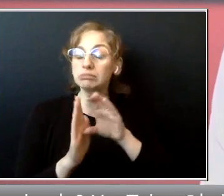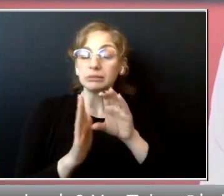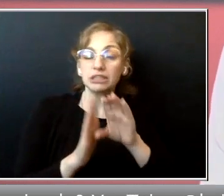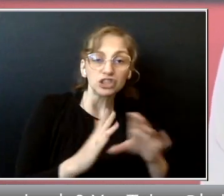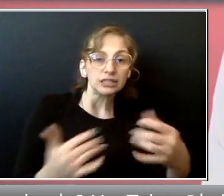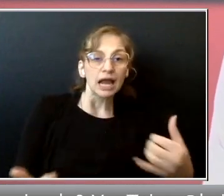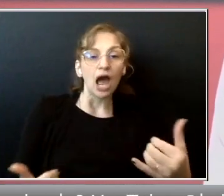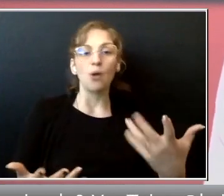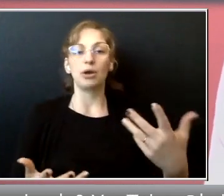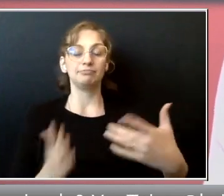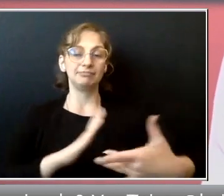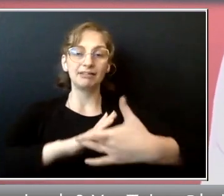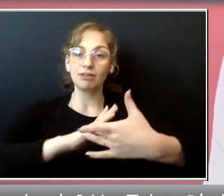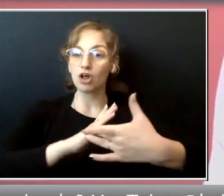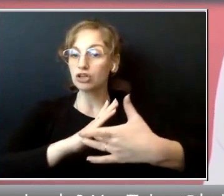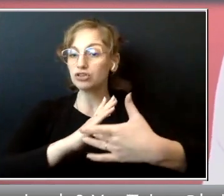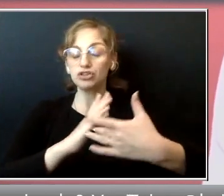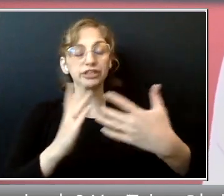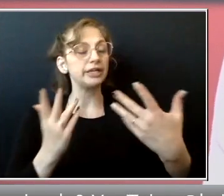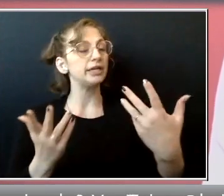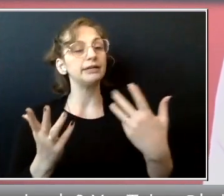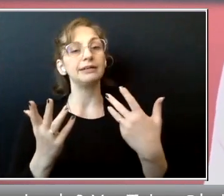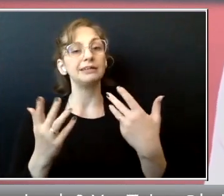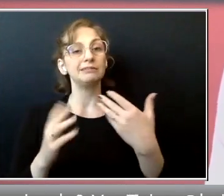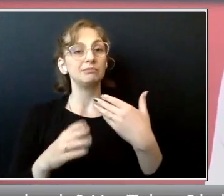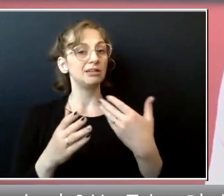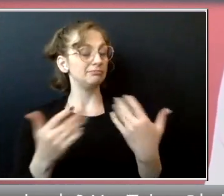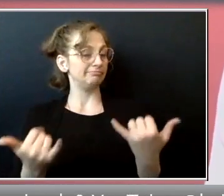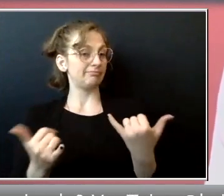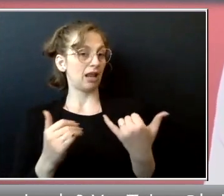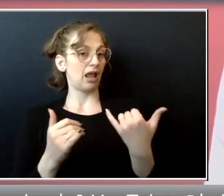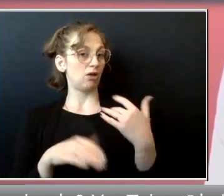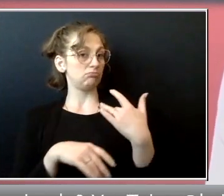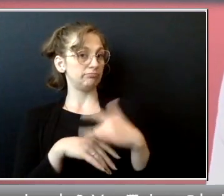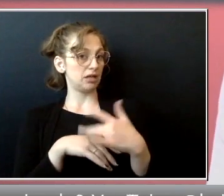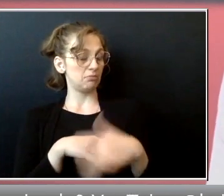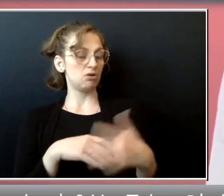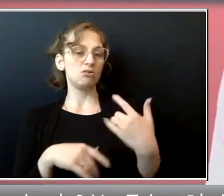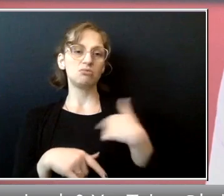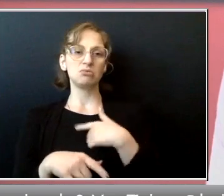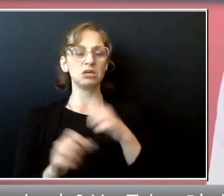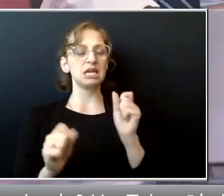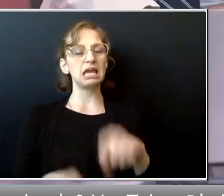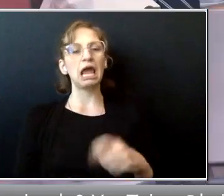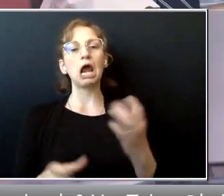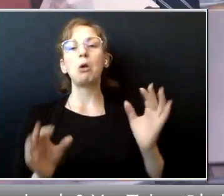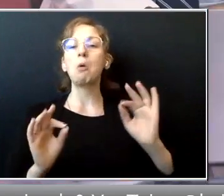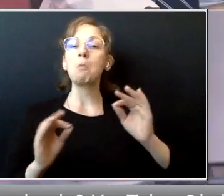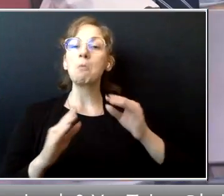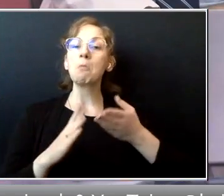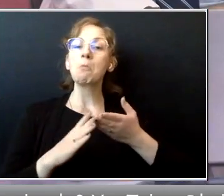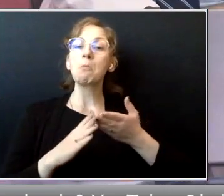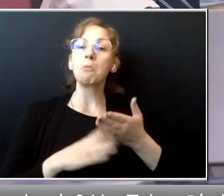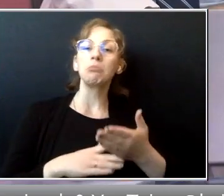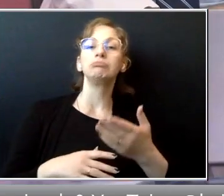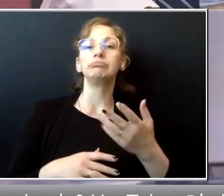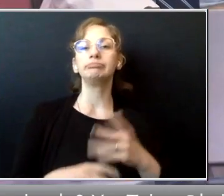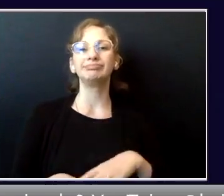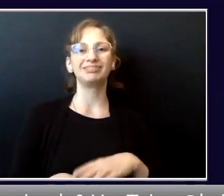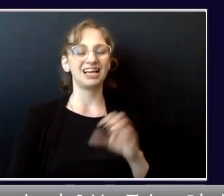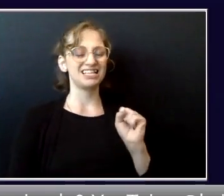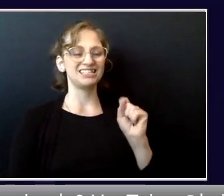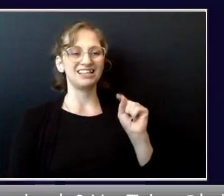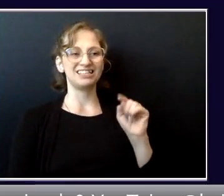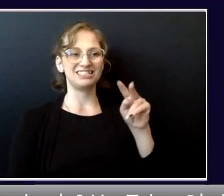development of treatment of these procedures, we're able to do it with in a minimally invasive fashion. So. And Steve, we're going to get to you in 1 second because I do